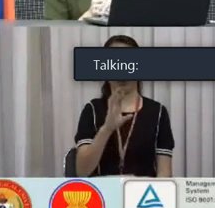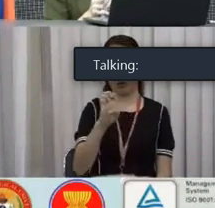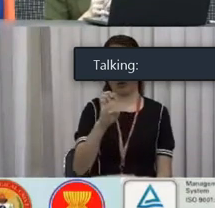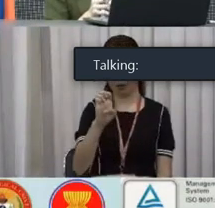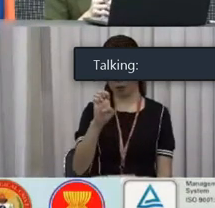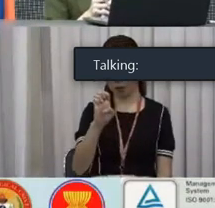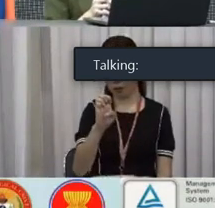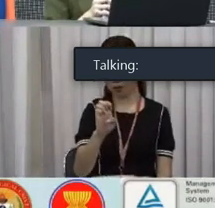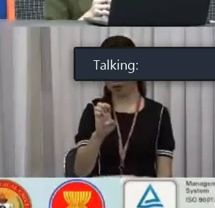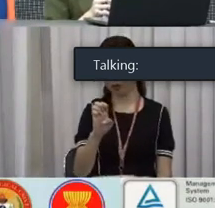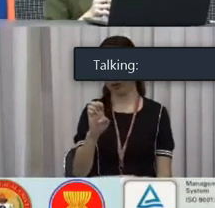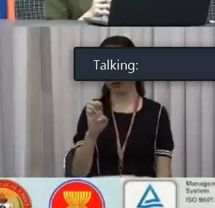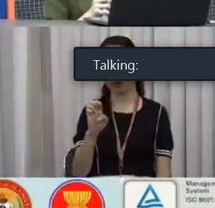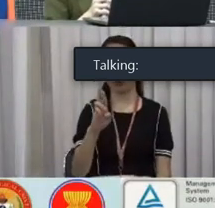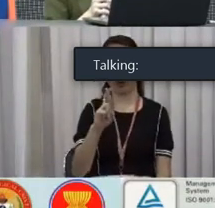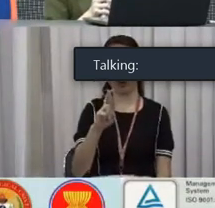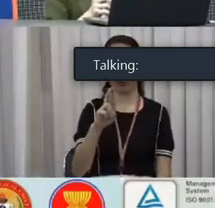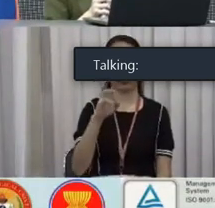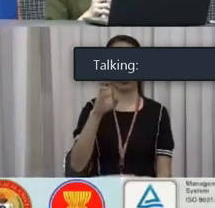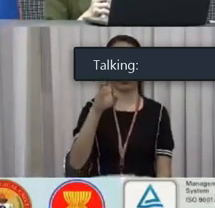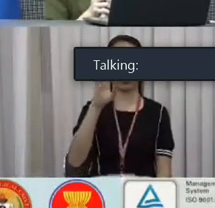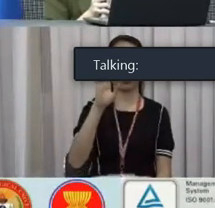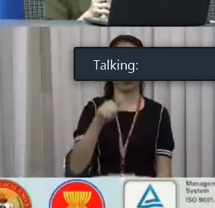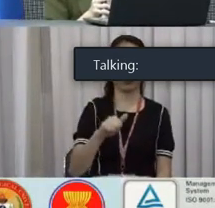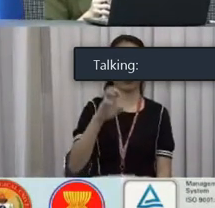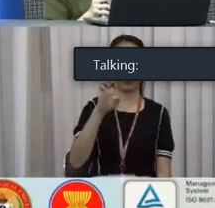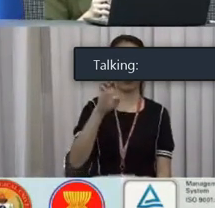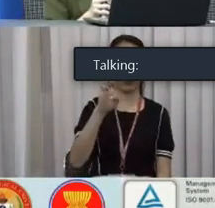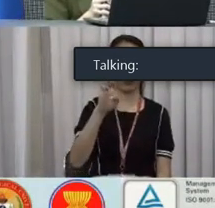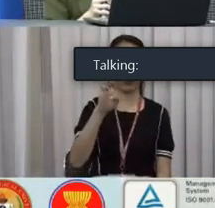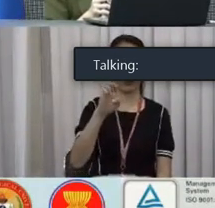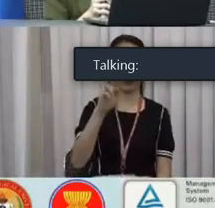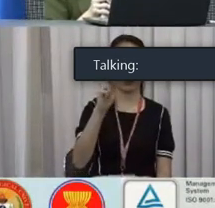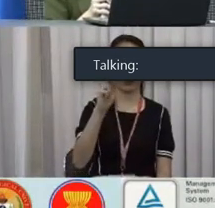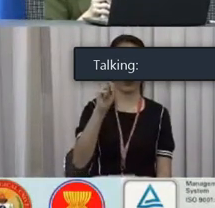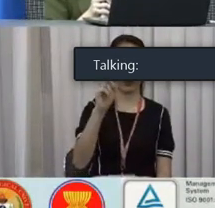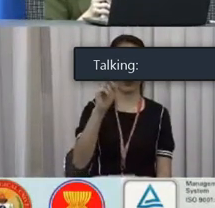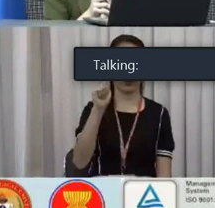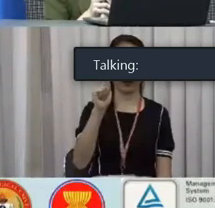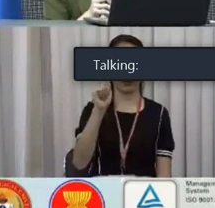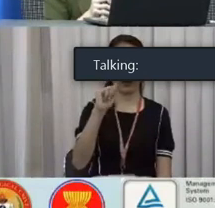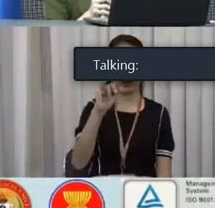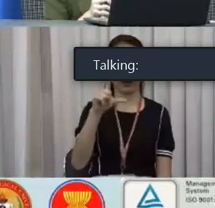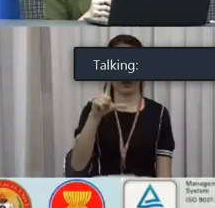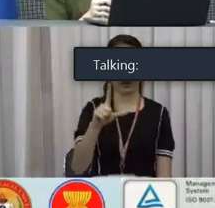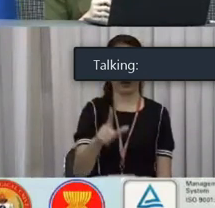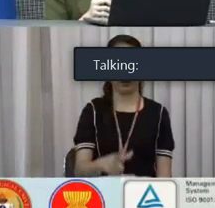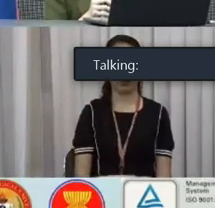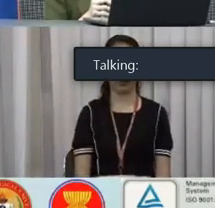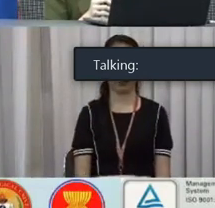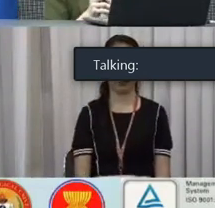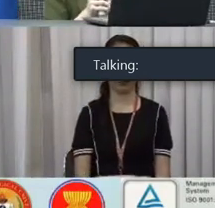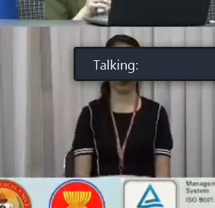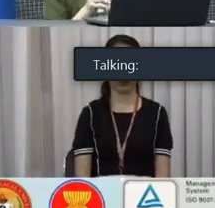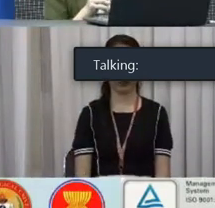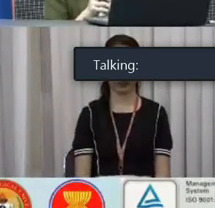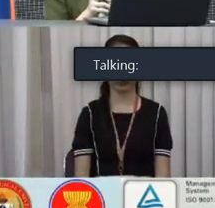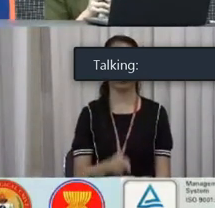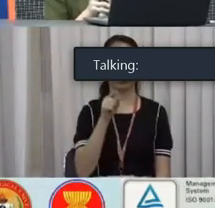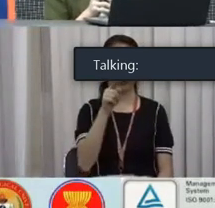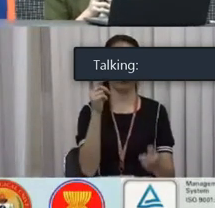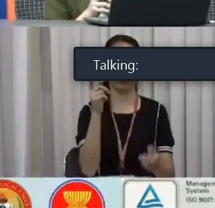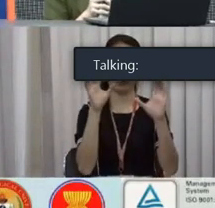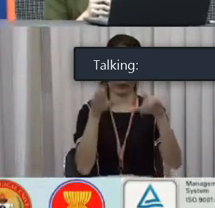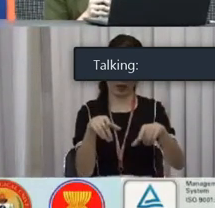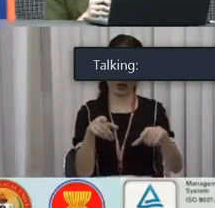CTU PESO services. Okay, for employment seekers, pwede mo ato personally sa PESO, College of Education, Academic